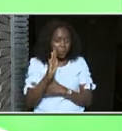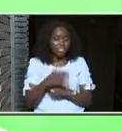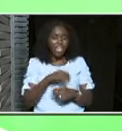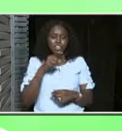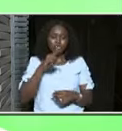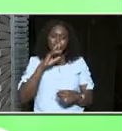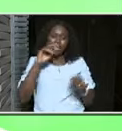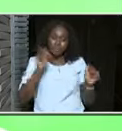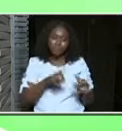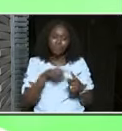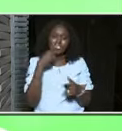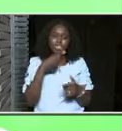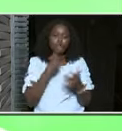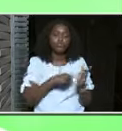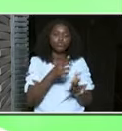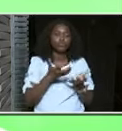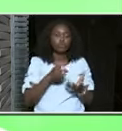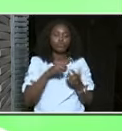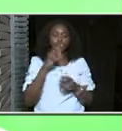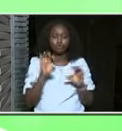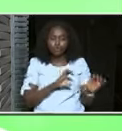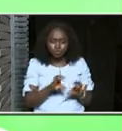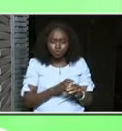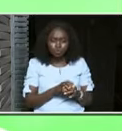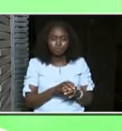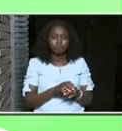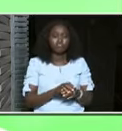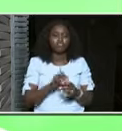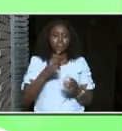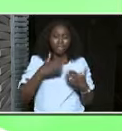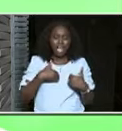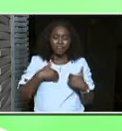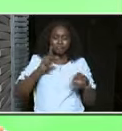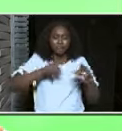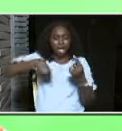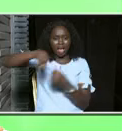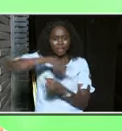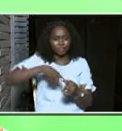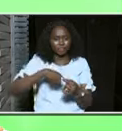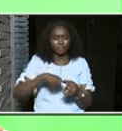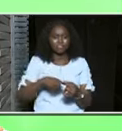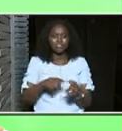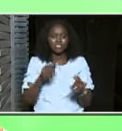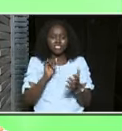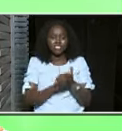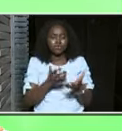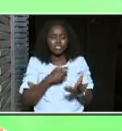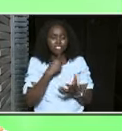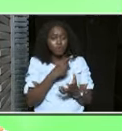do and then surround yourself with people who will tell you the truth, it doesn't matter whose ass is God,